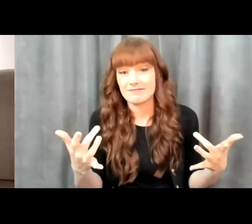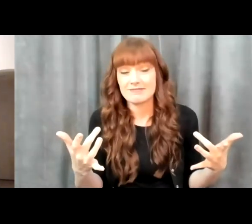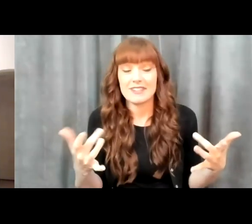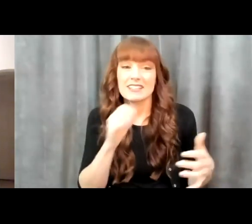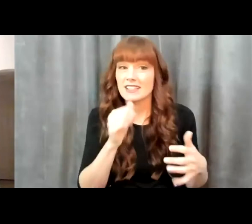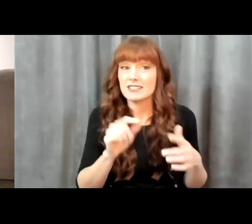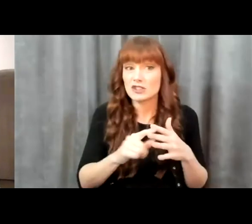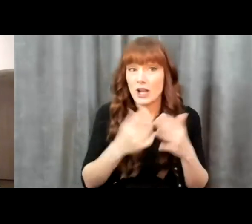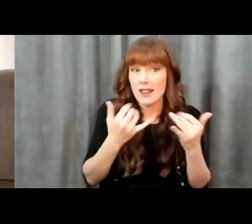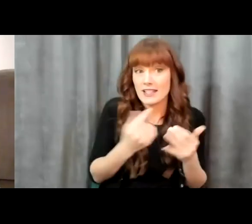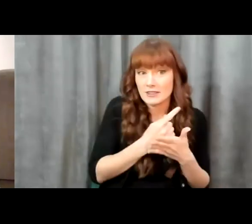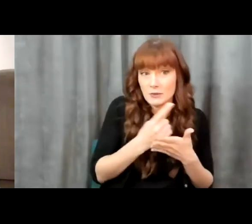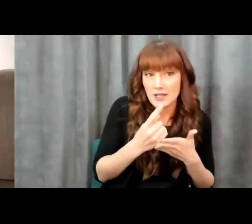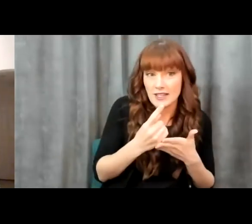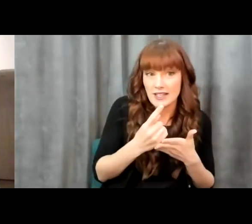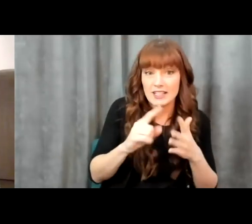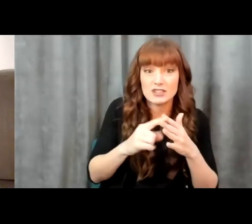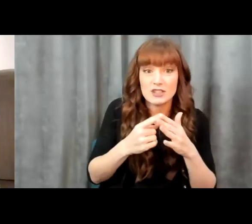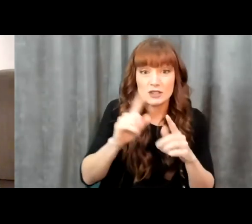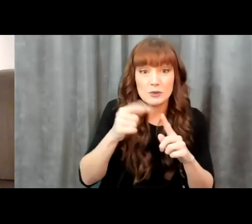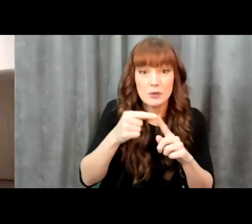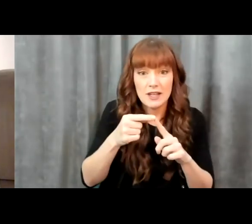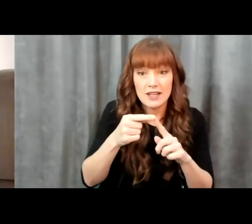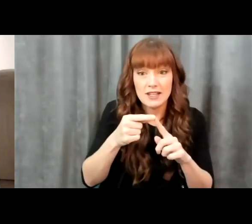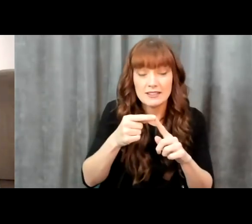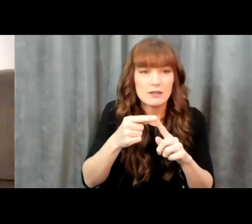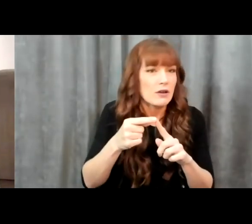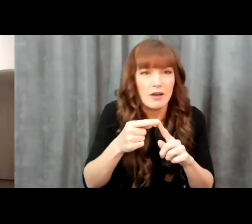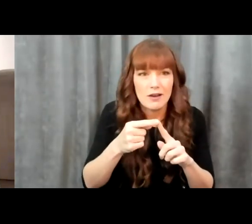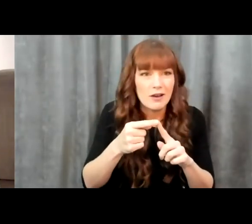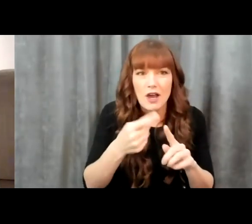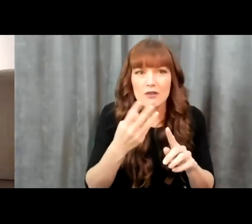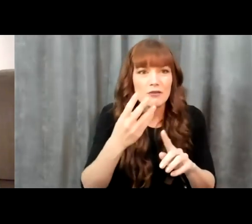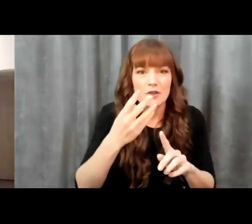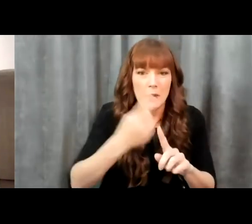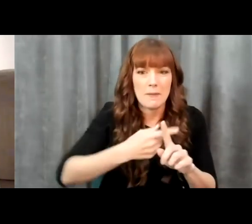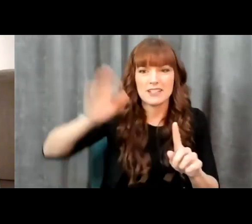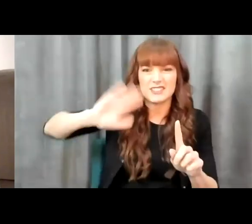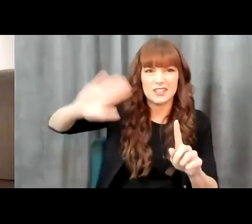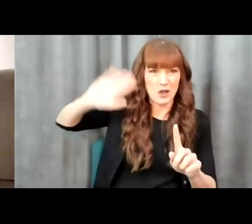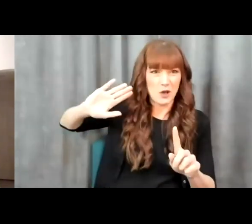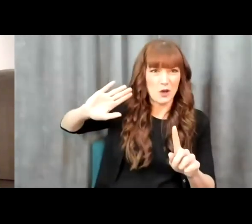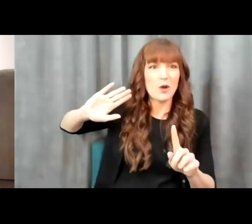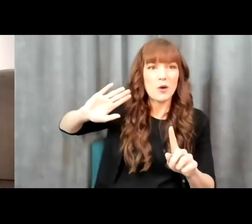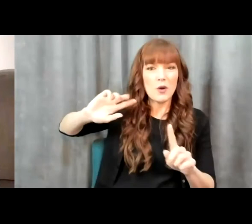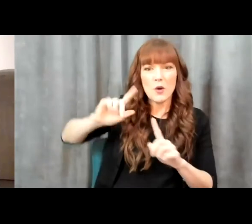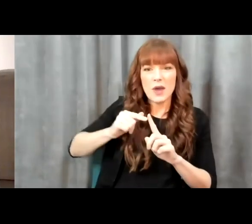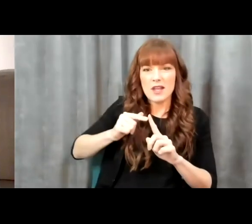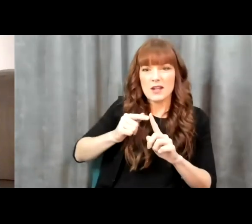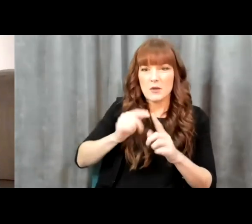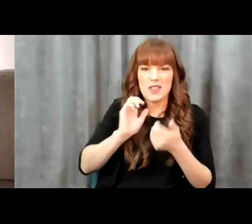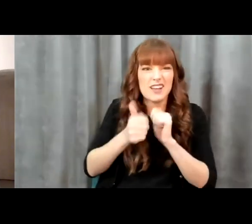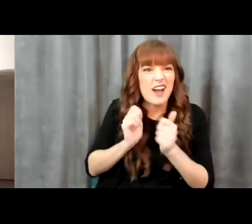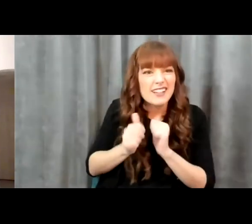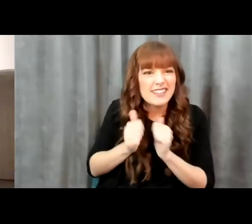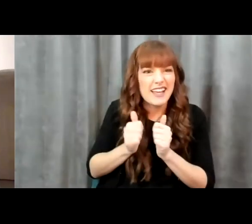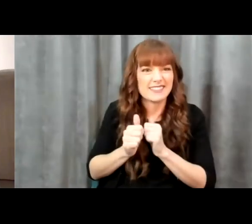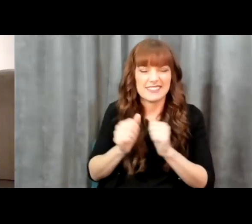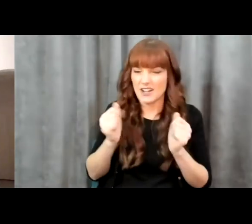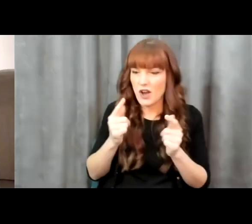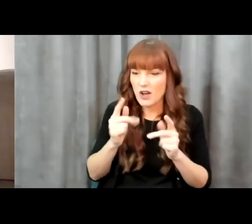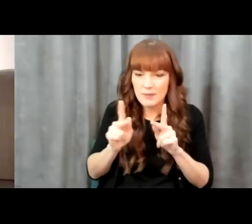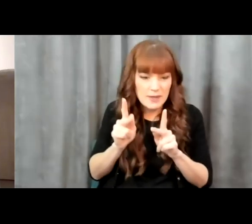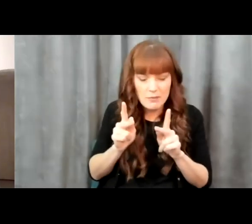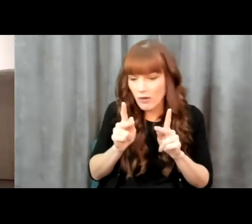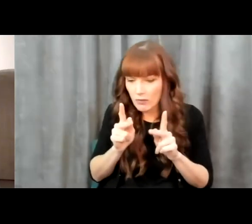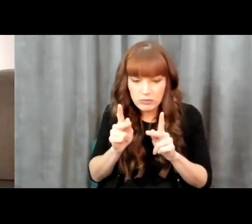week. It starts many, many months ago with the launch of a contest. And there are a lot of people that go into that whole